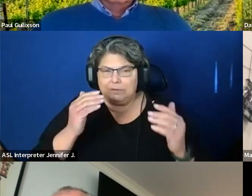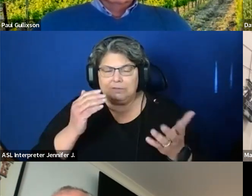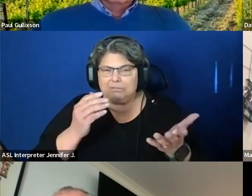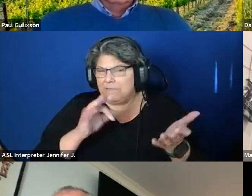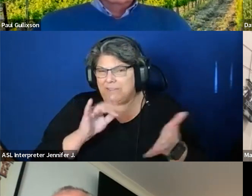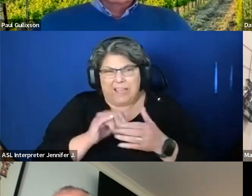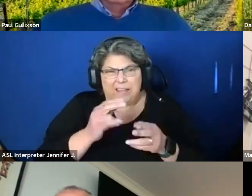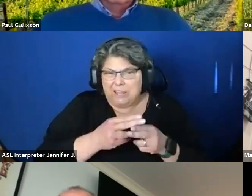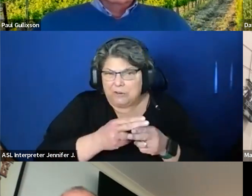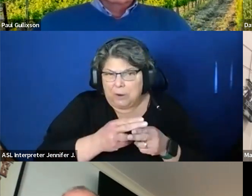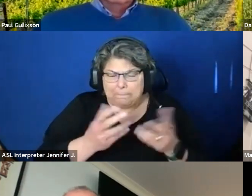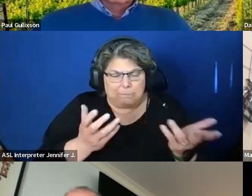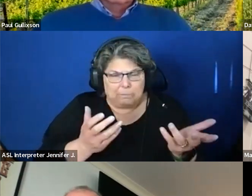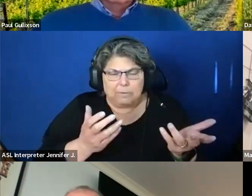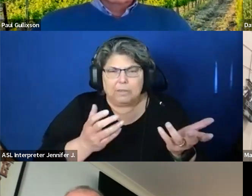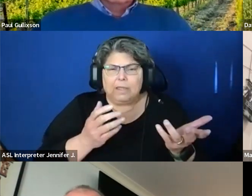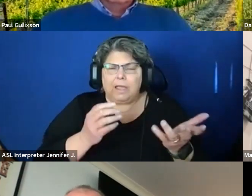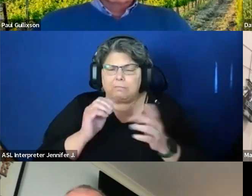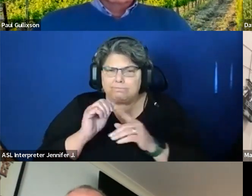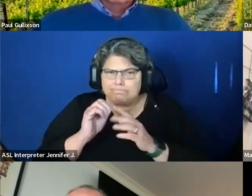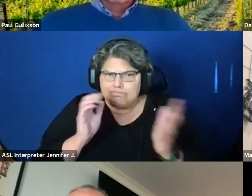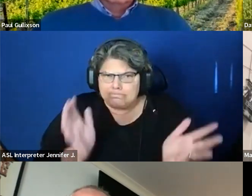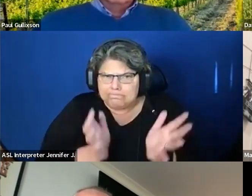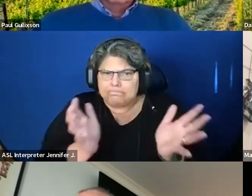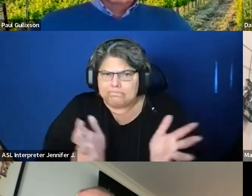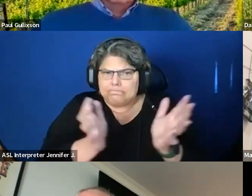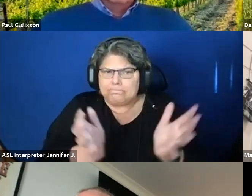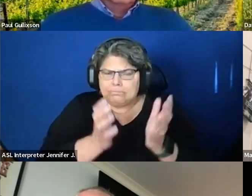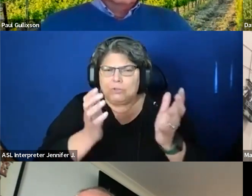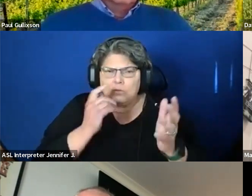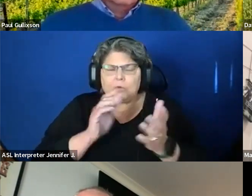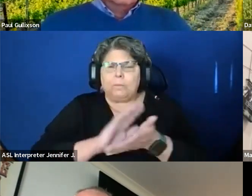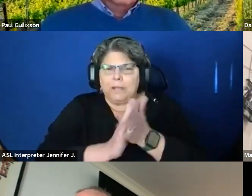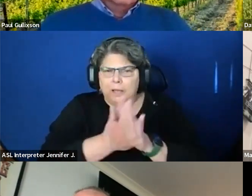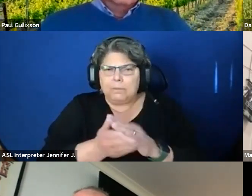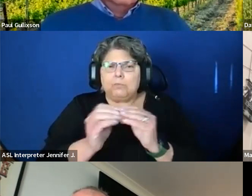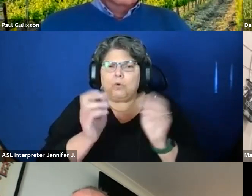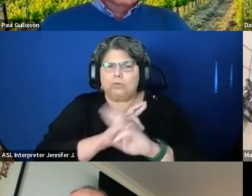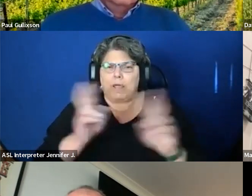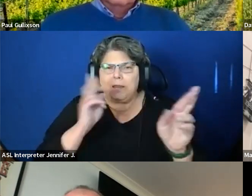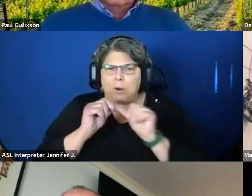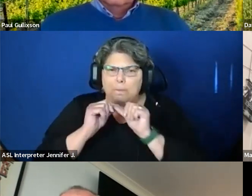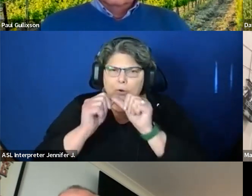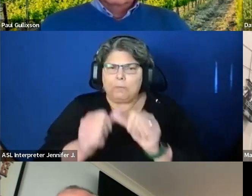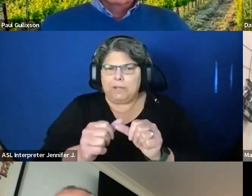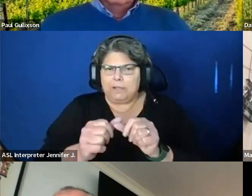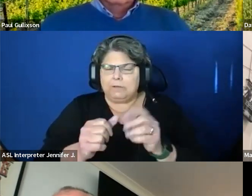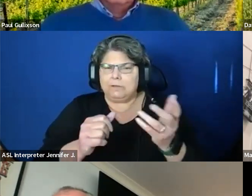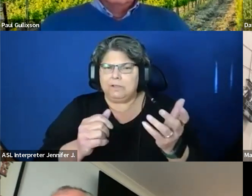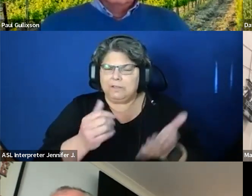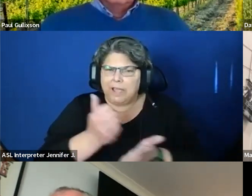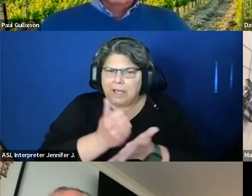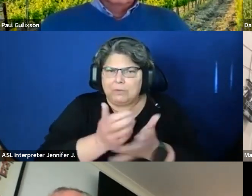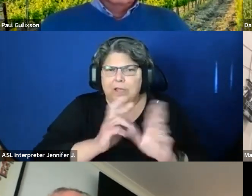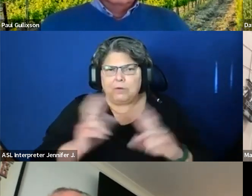level, and work on them for that more permanent level to prepare them for